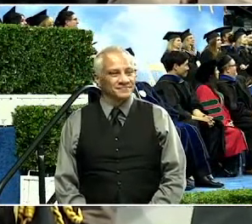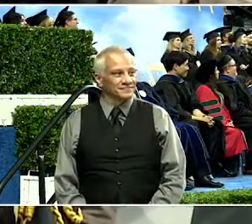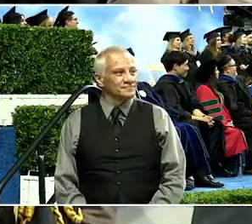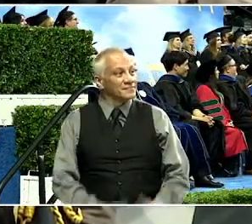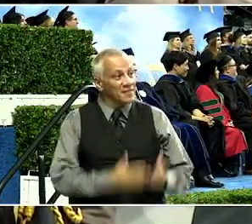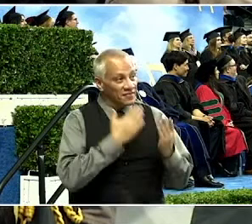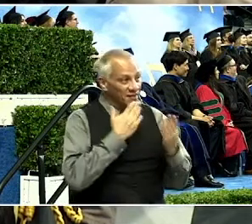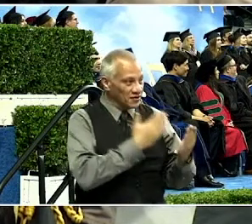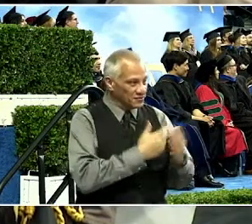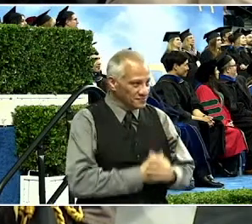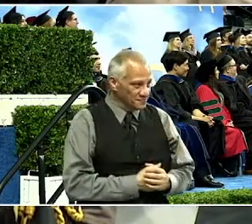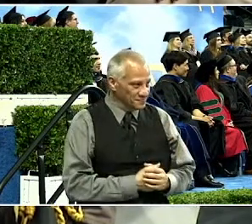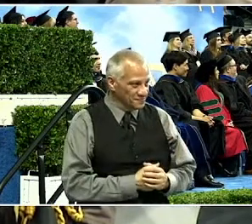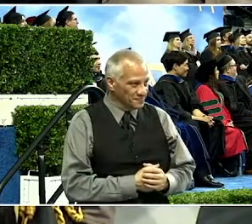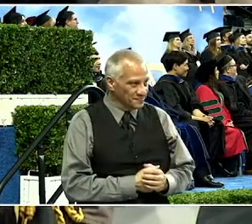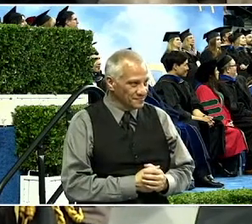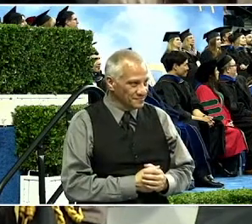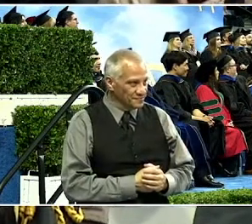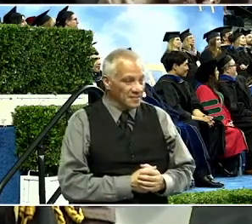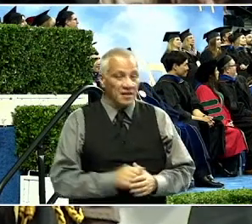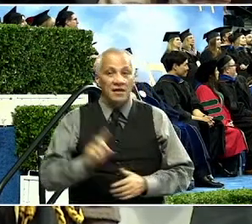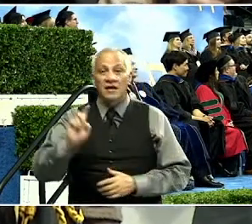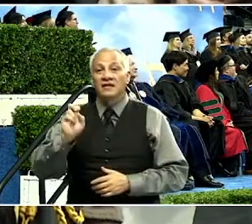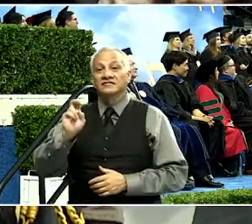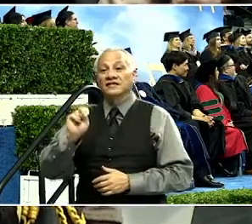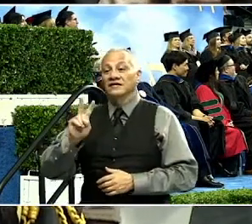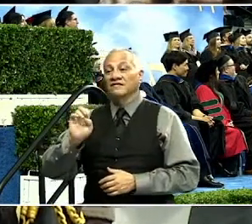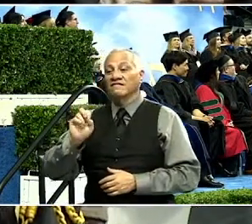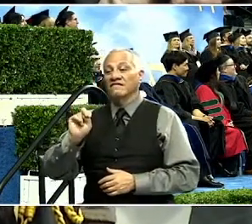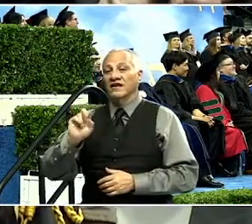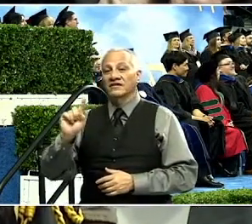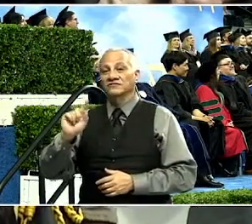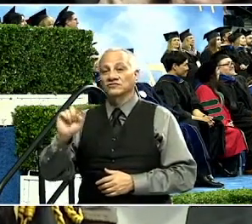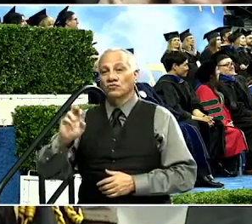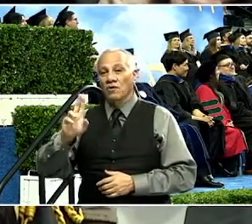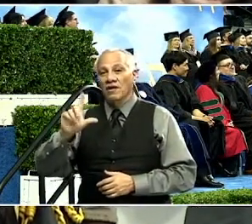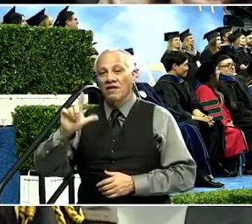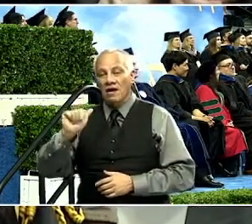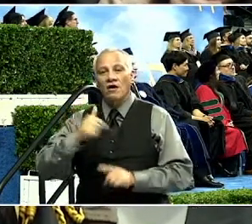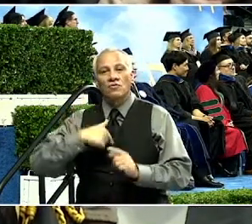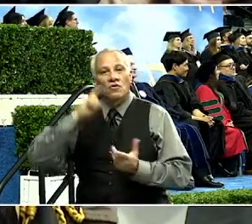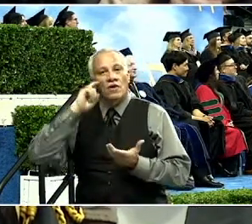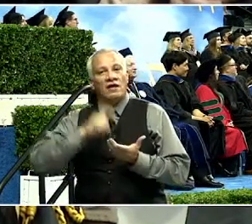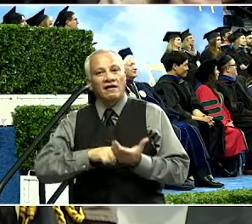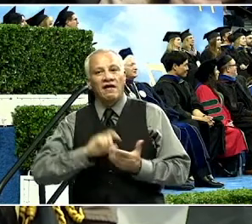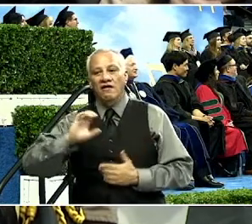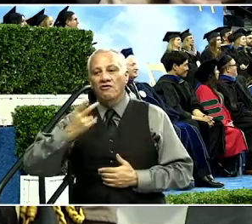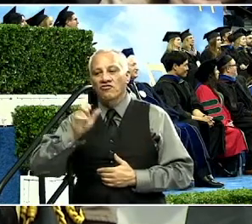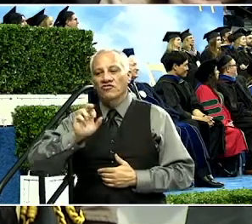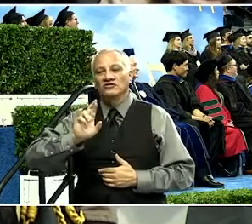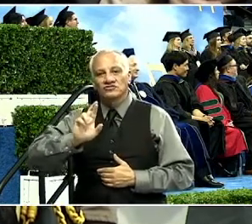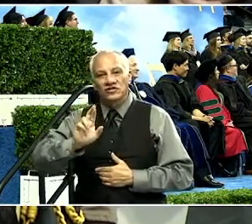Thank you. Dean Valenzuela will recognize the Chancellor's Service Award recipients.